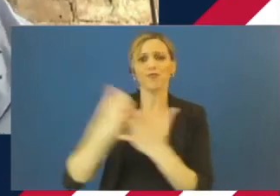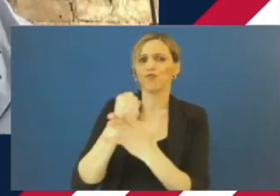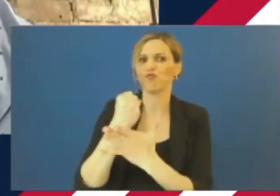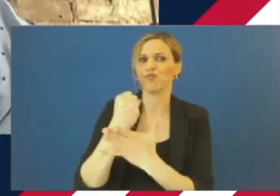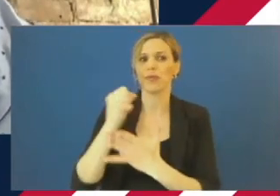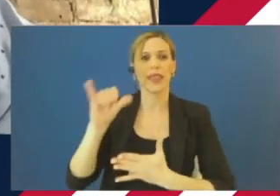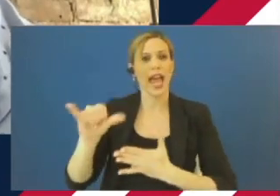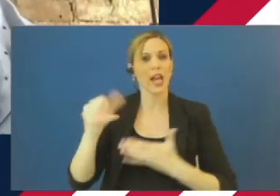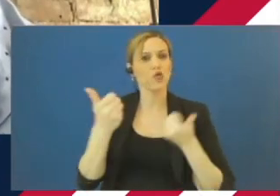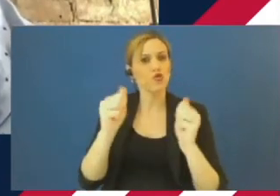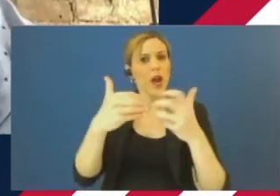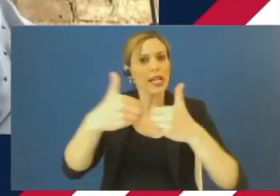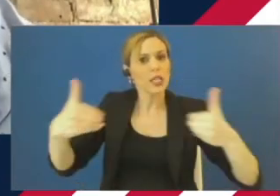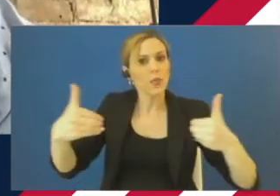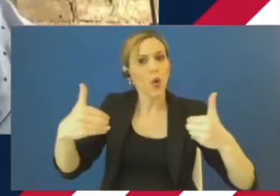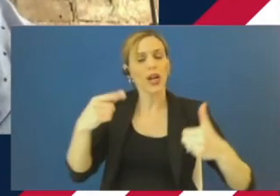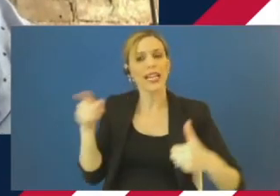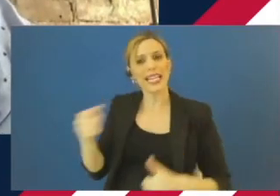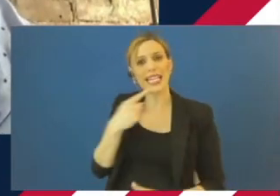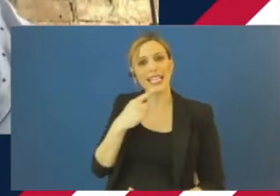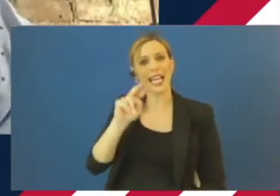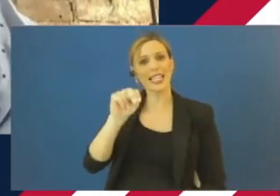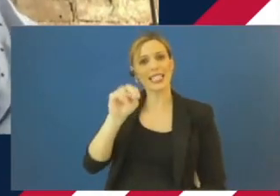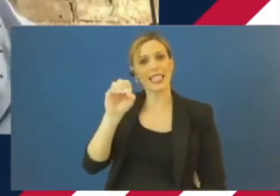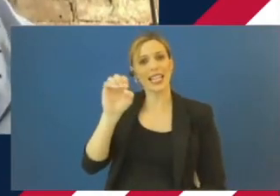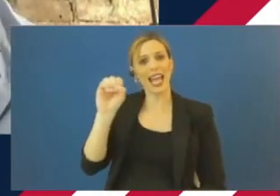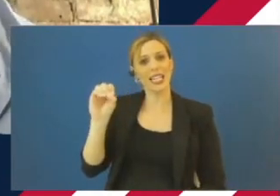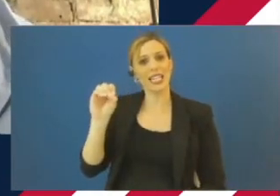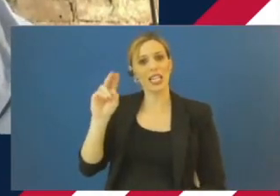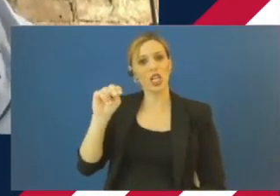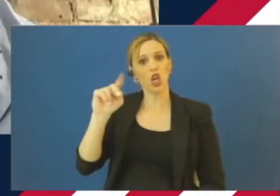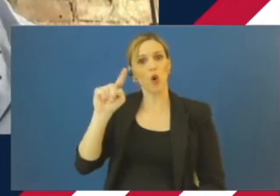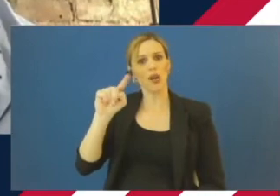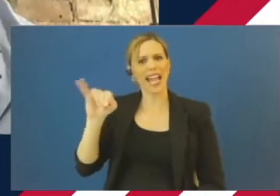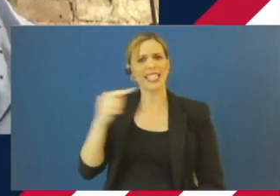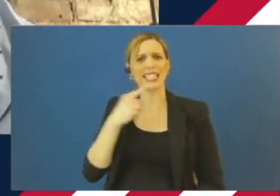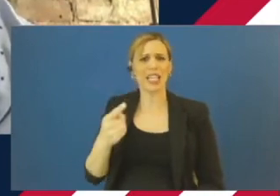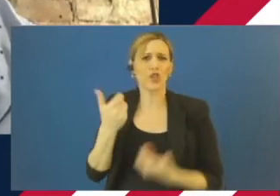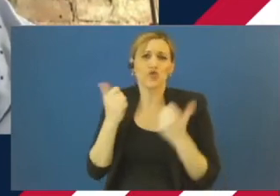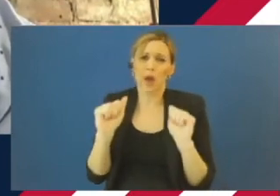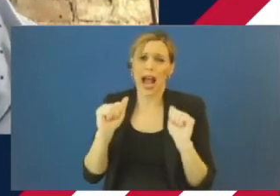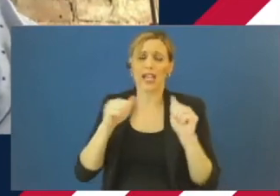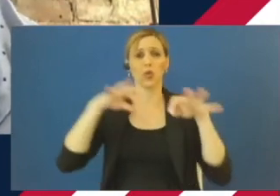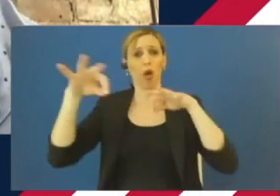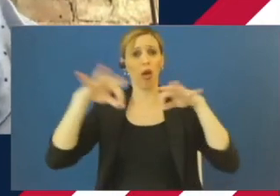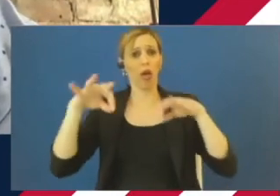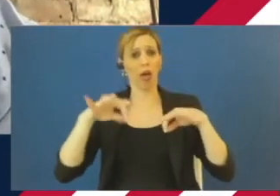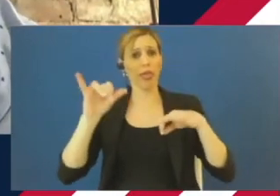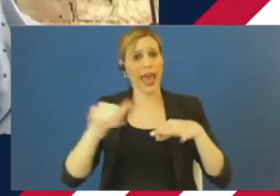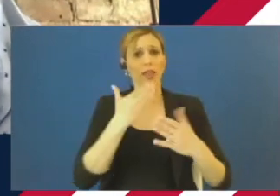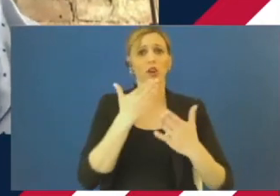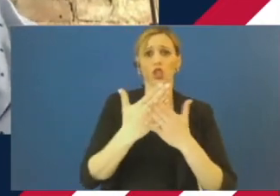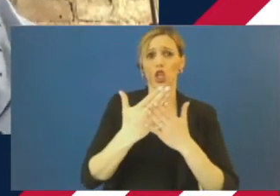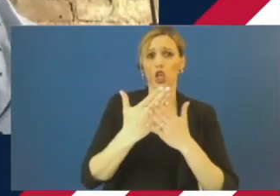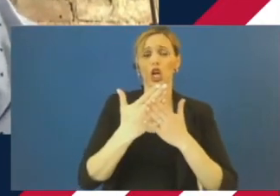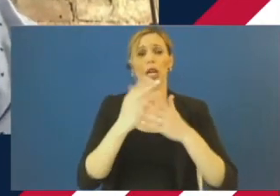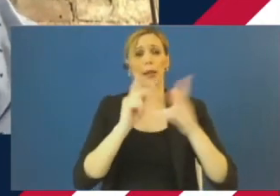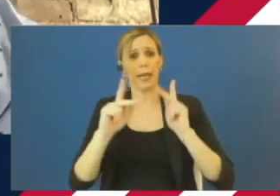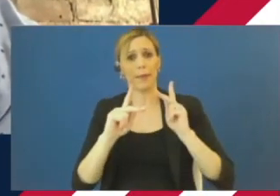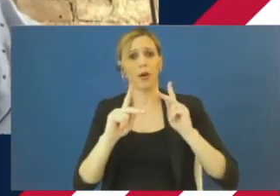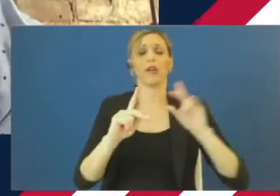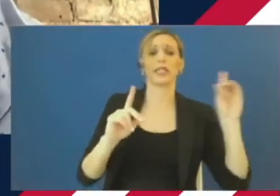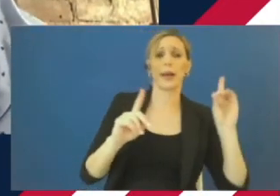neo-Nazis and declares that there are good people on both sides. And he sees a video of white nationalists screaming